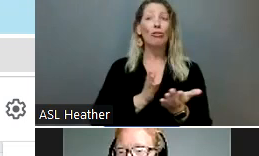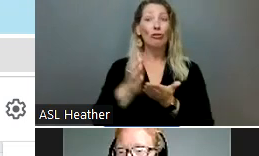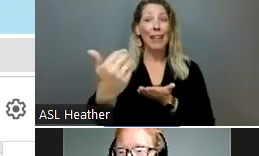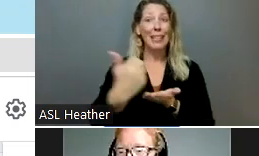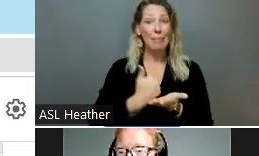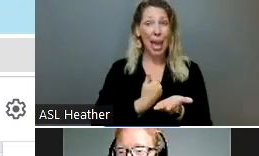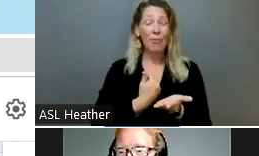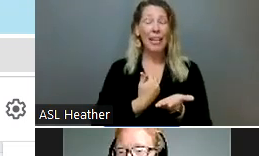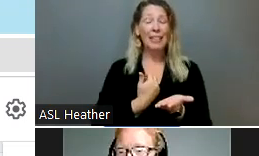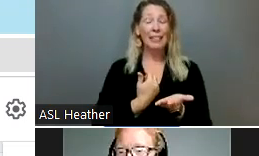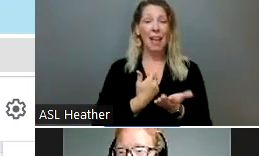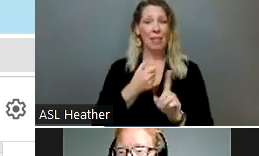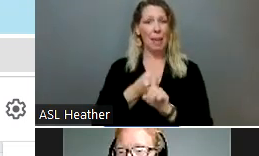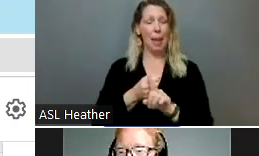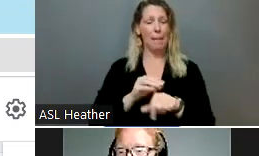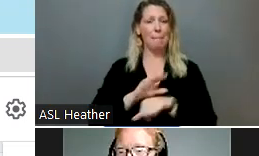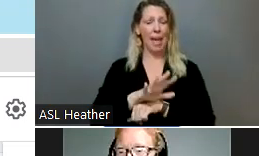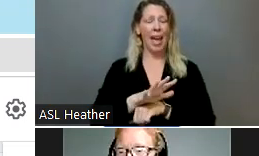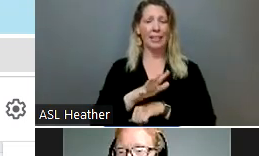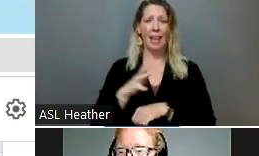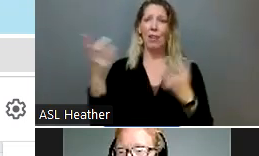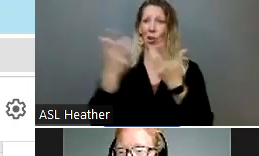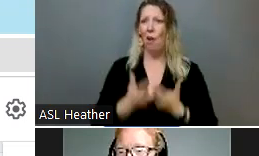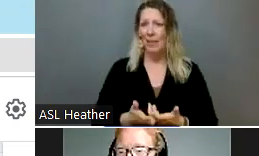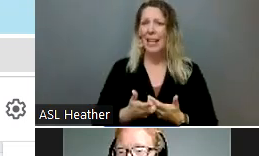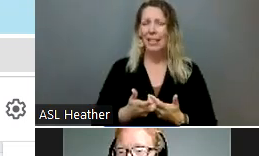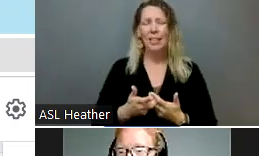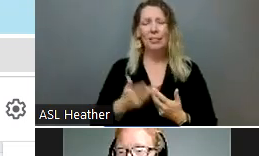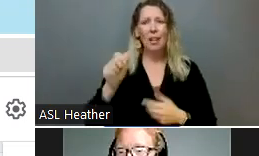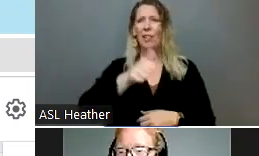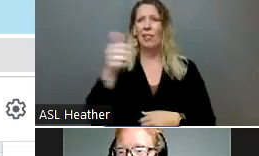of accommodations is another really great